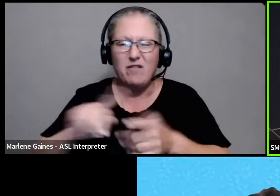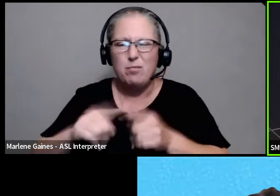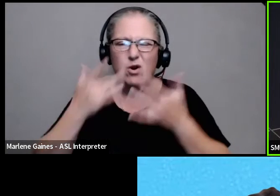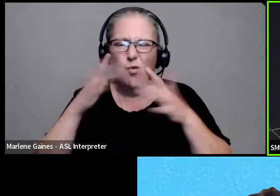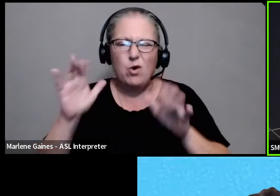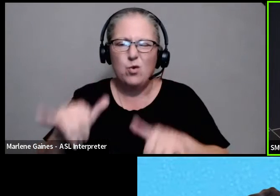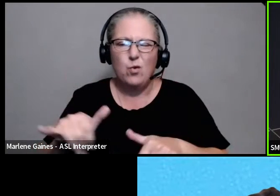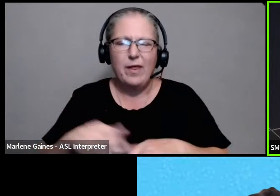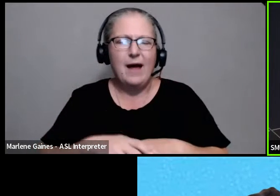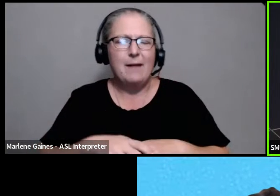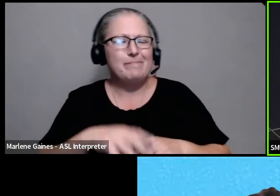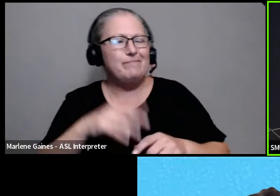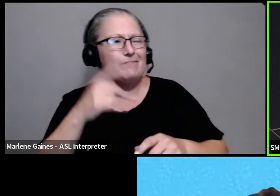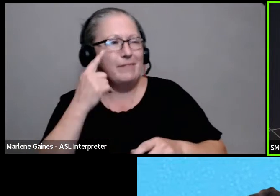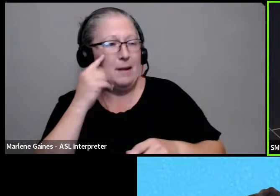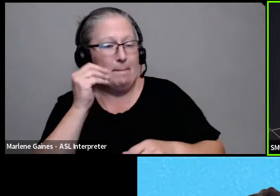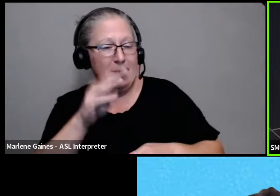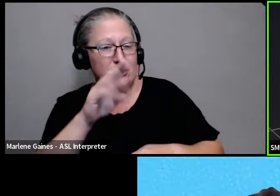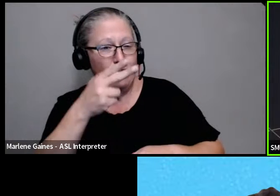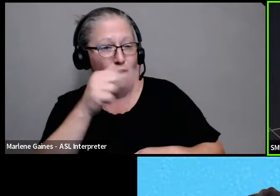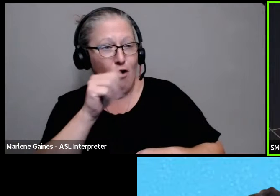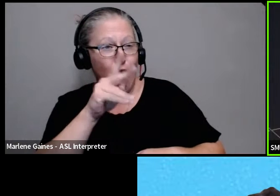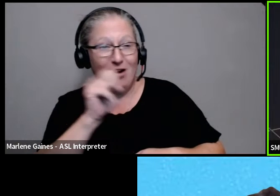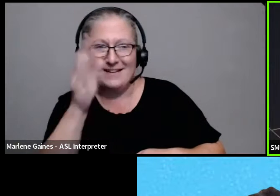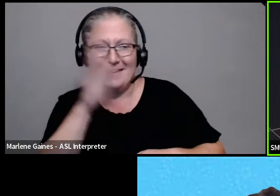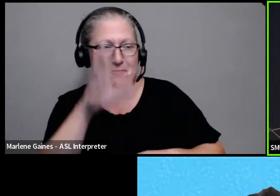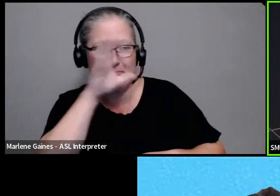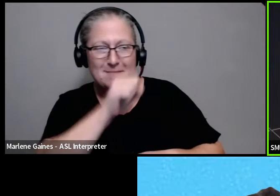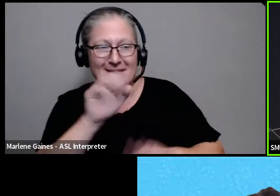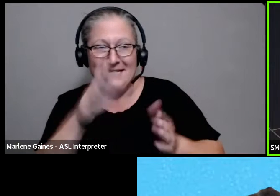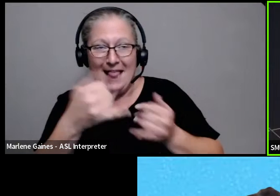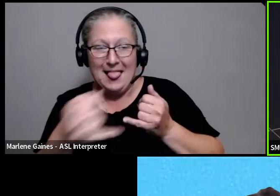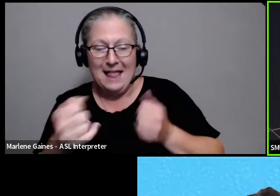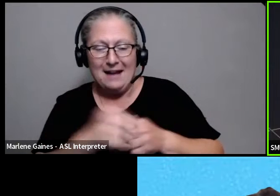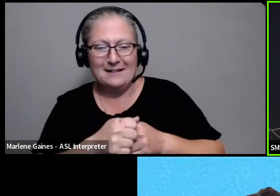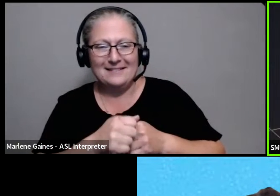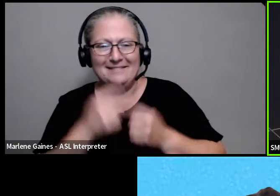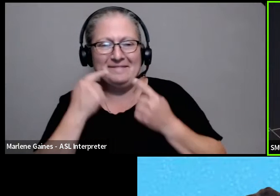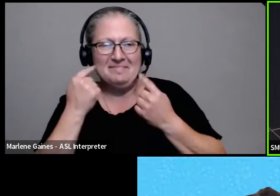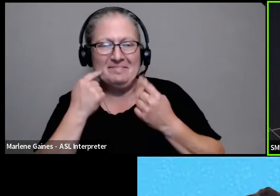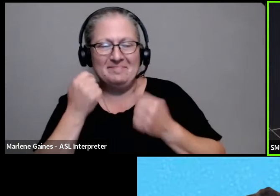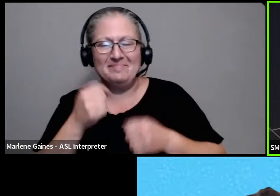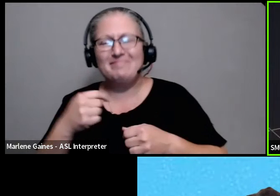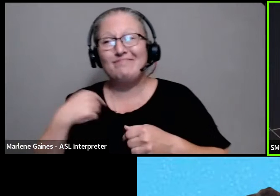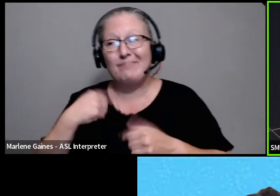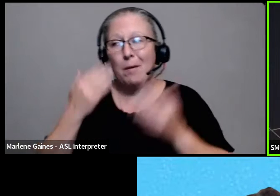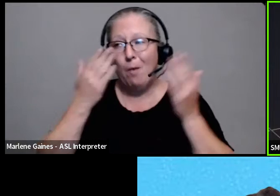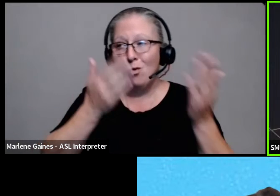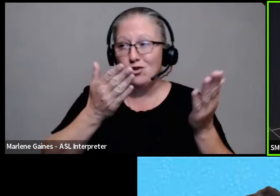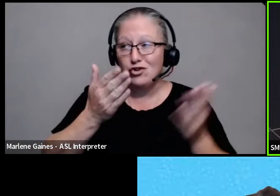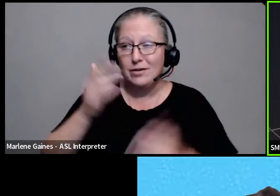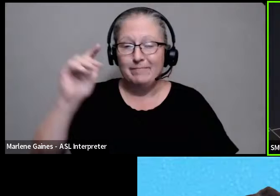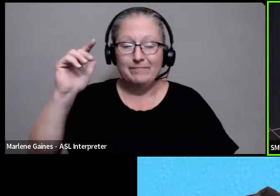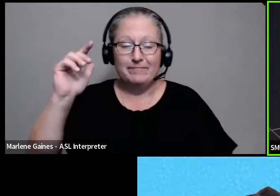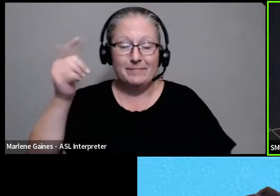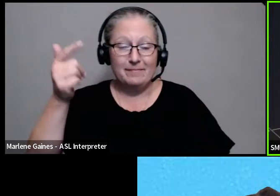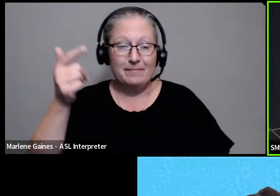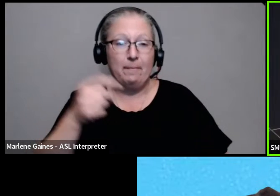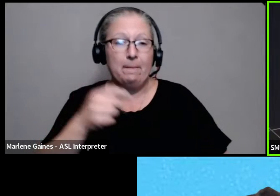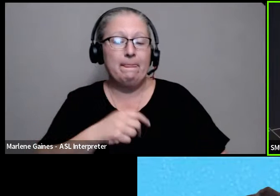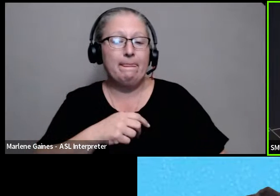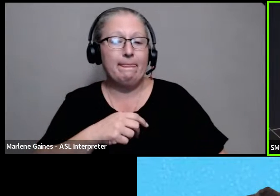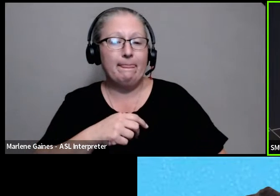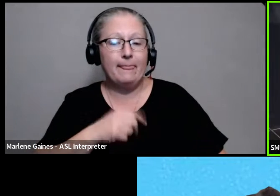So I don't think Mr. Hawkins has ever missed a deadline. Okay. I'll make a motion to Second. accept.